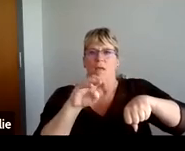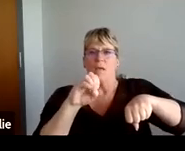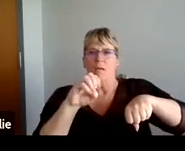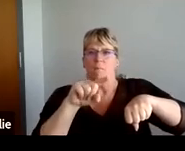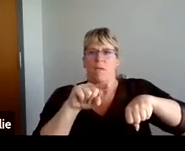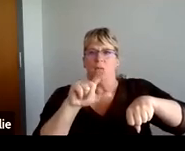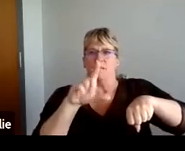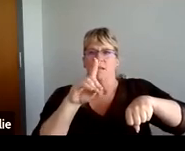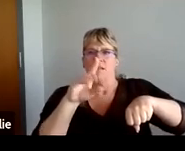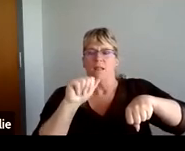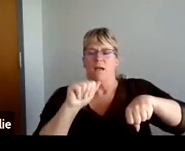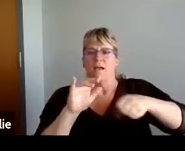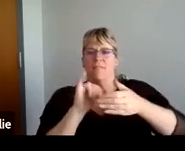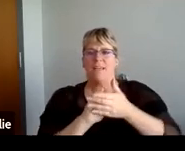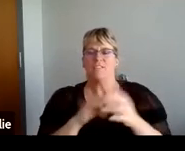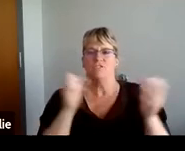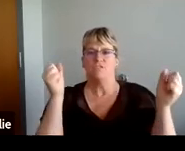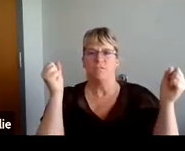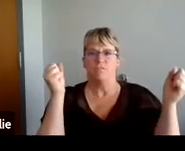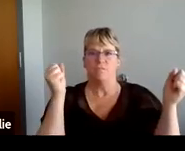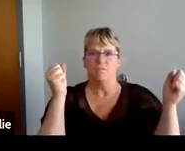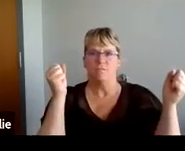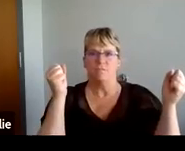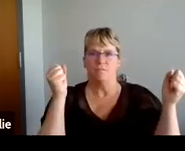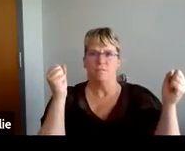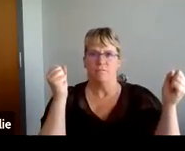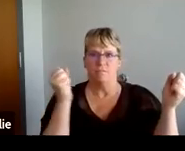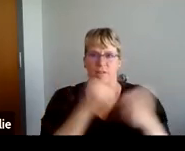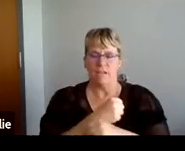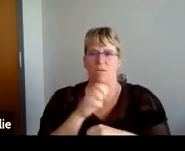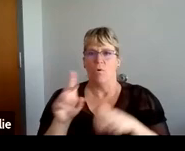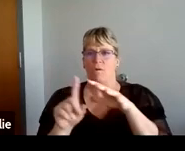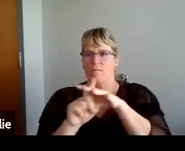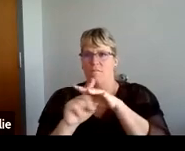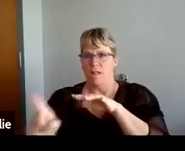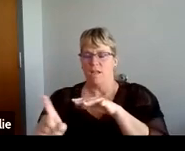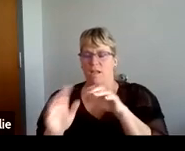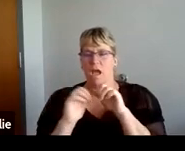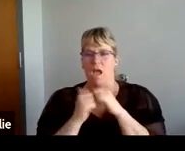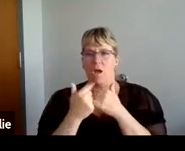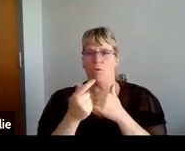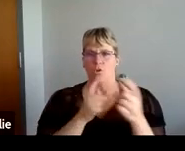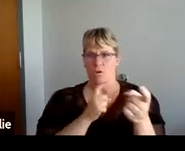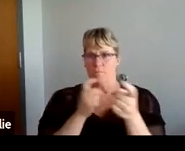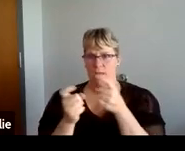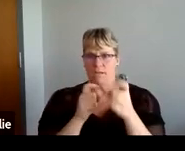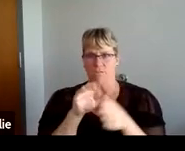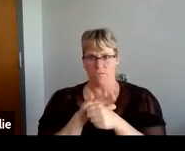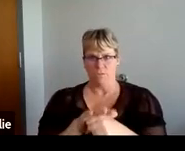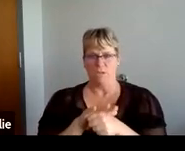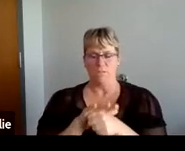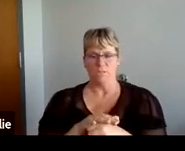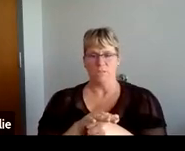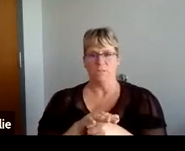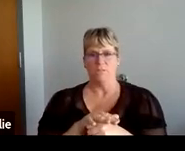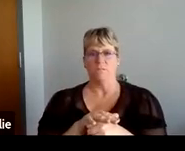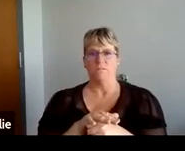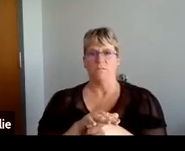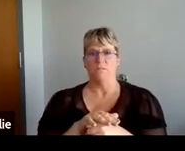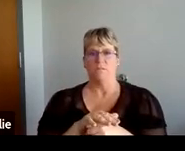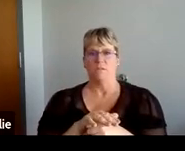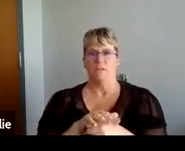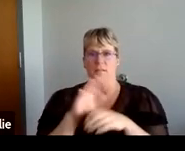center. That's the center of stress for our body and how we're going to manage stress. And when